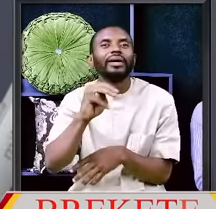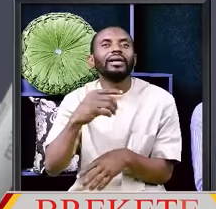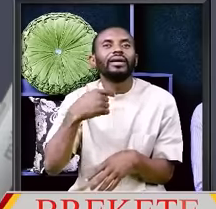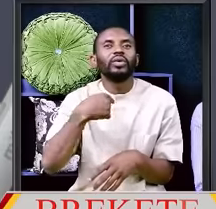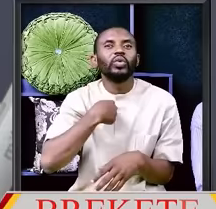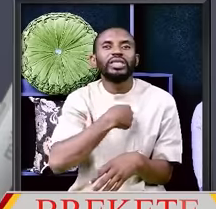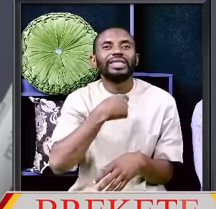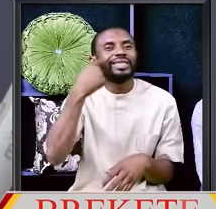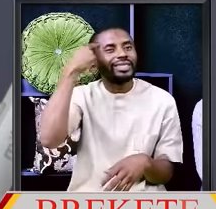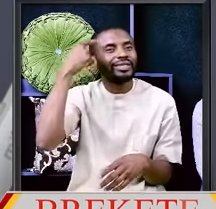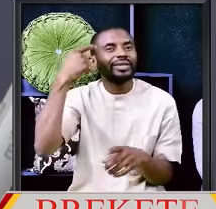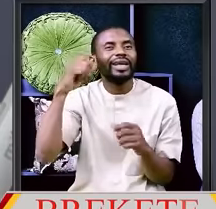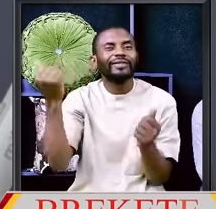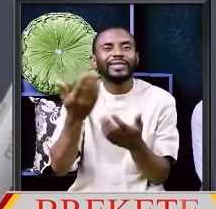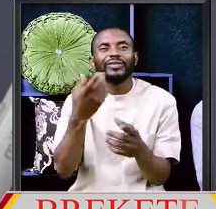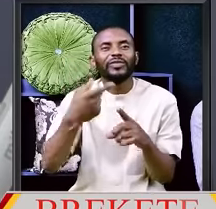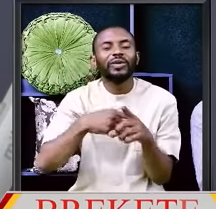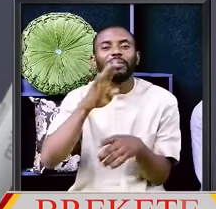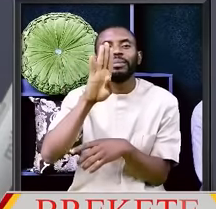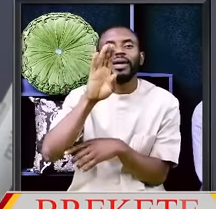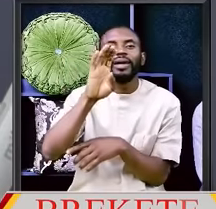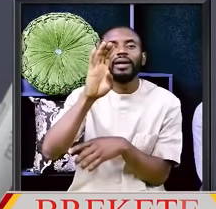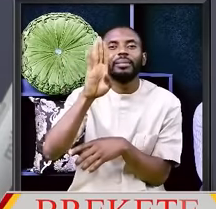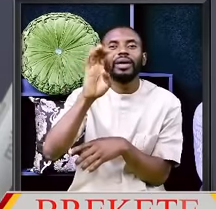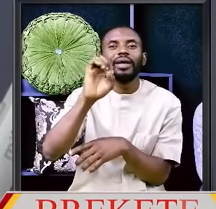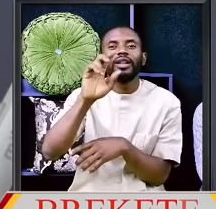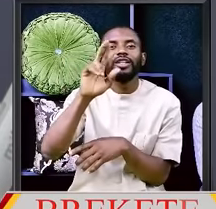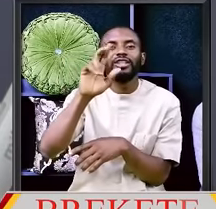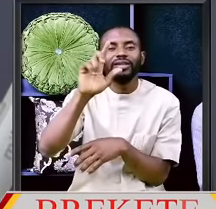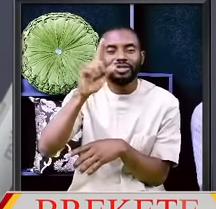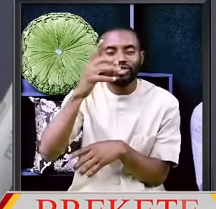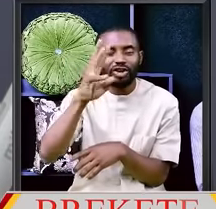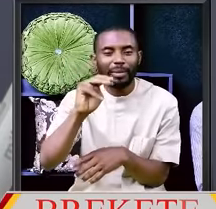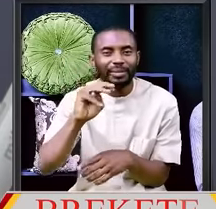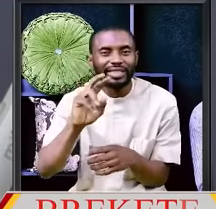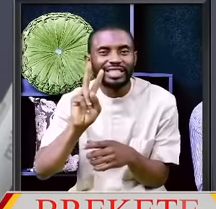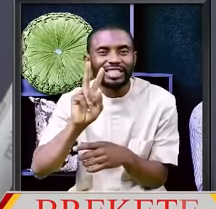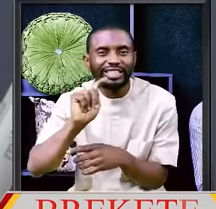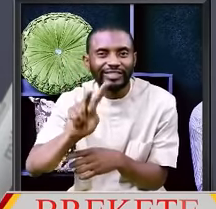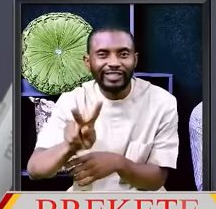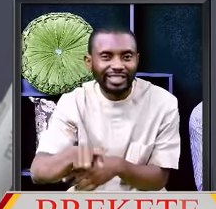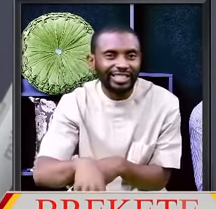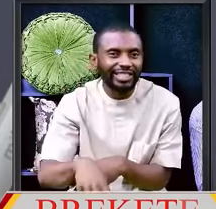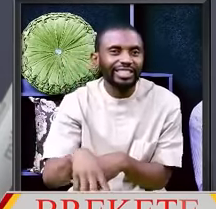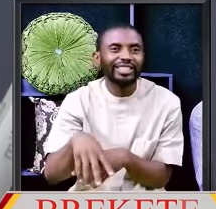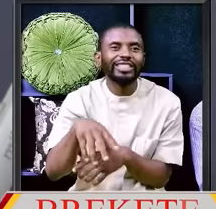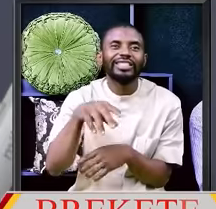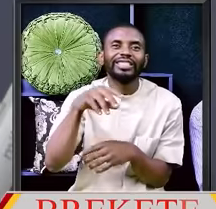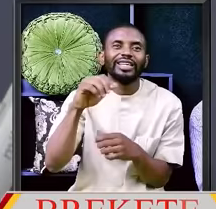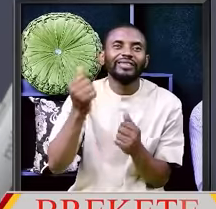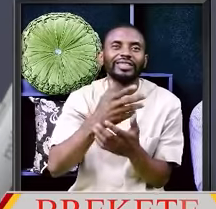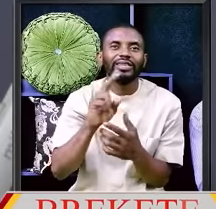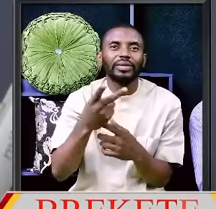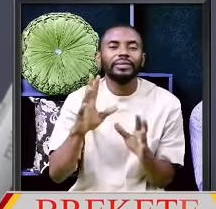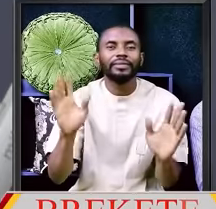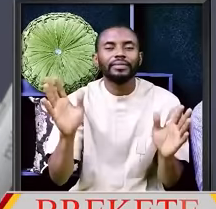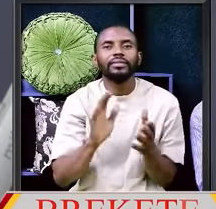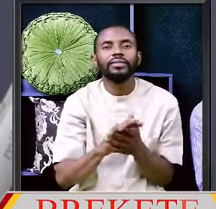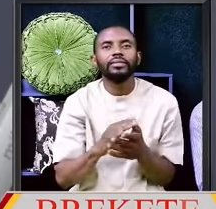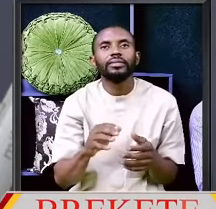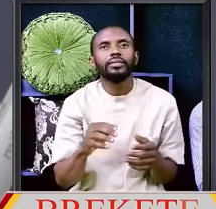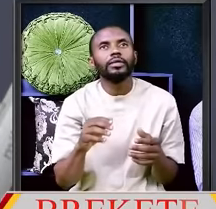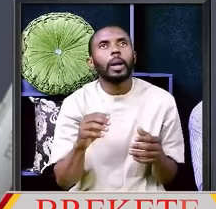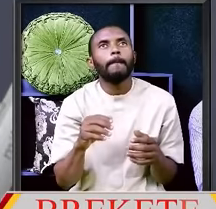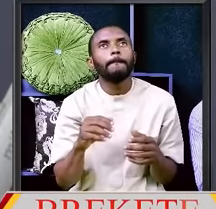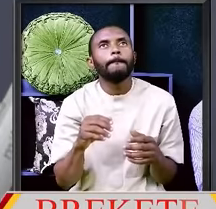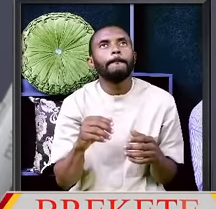Belgium. And. No, that will not be true, my ordinary. Belgium. Team. Anyway, my ordinary, make a note to get time too much. I just call in because of this Mohbad case. Yes, sir.